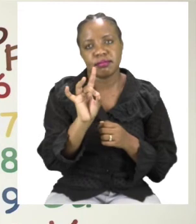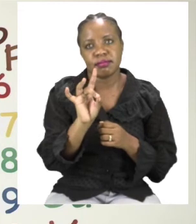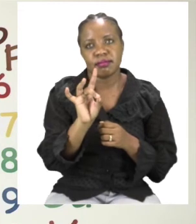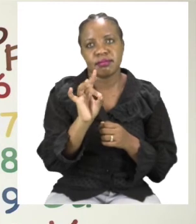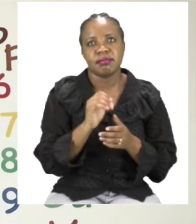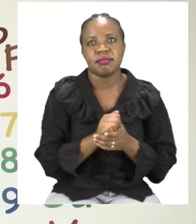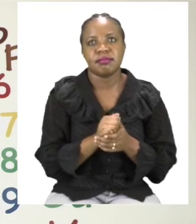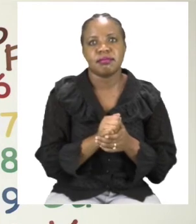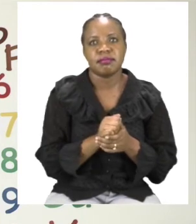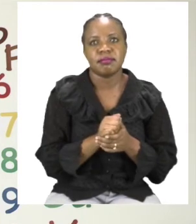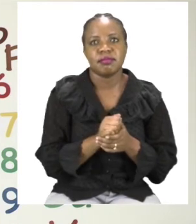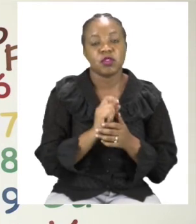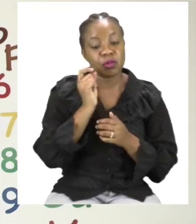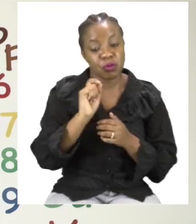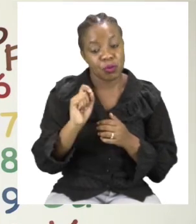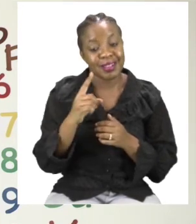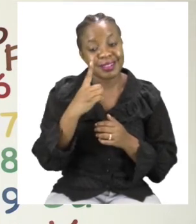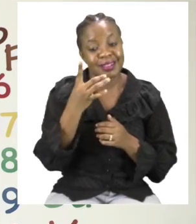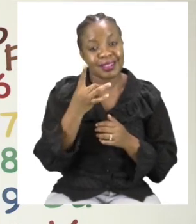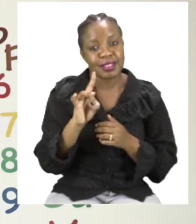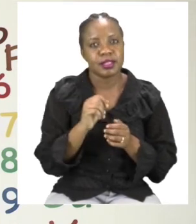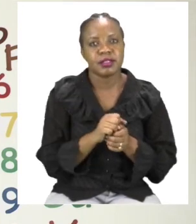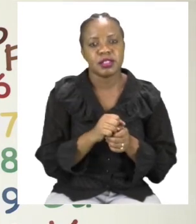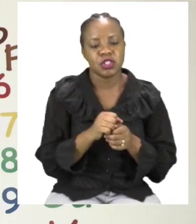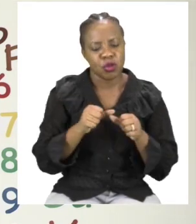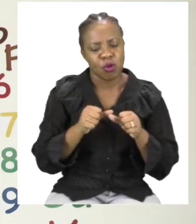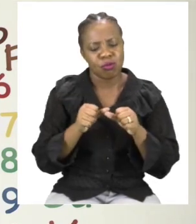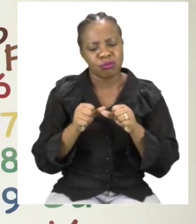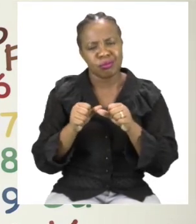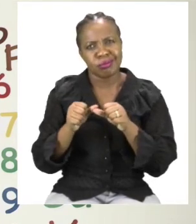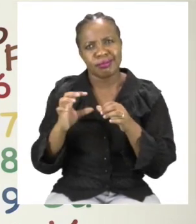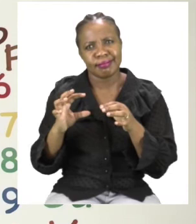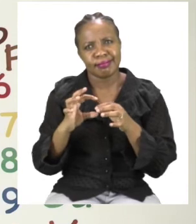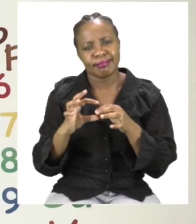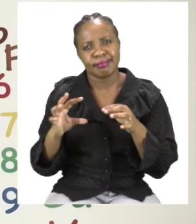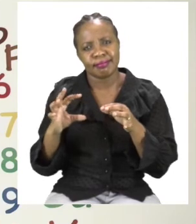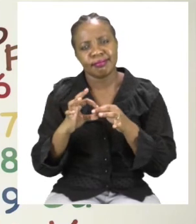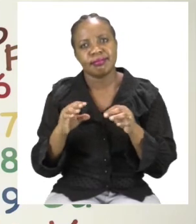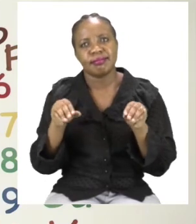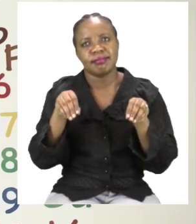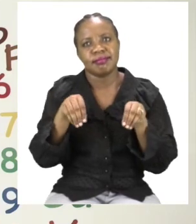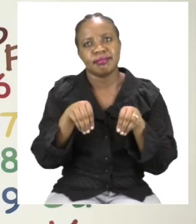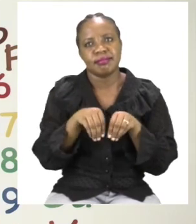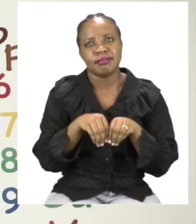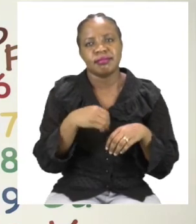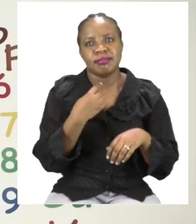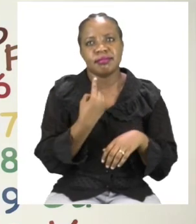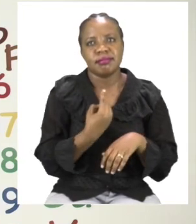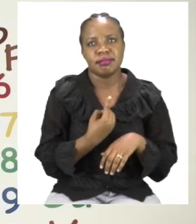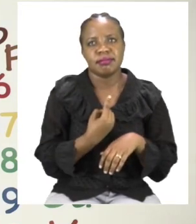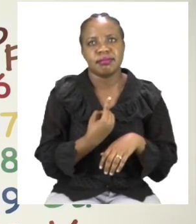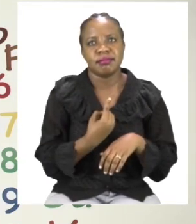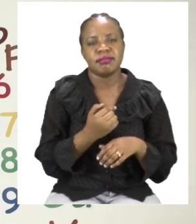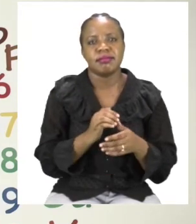18. The rest of the chain, my boys and girls, you're going to do by yourselves. Remember, when